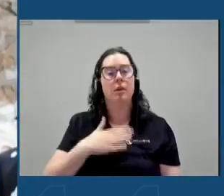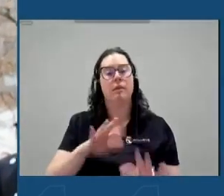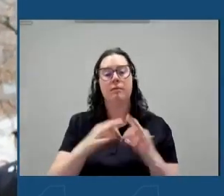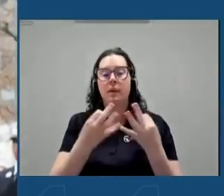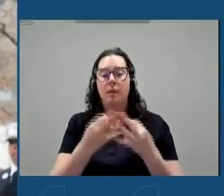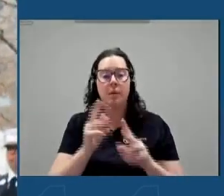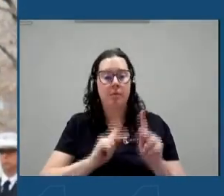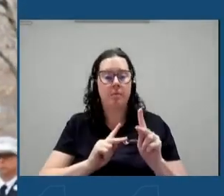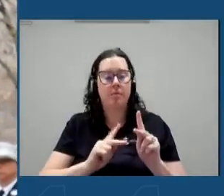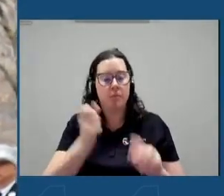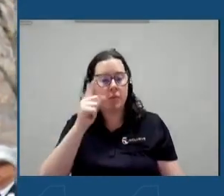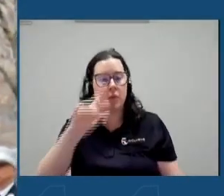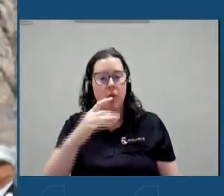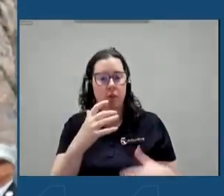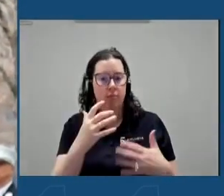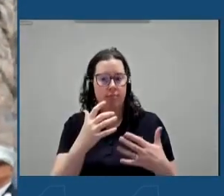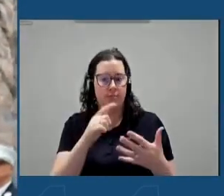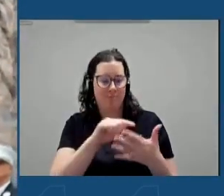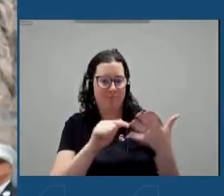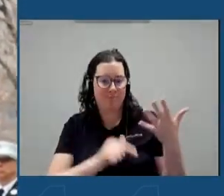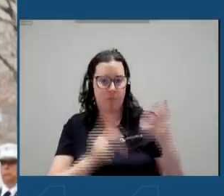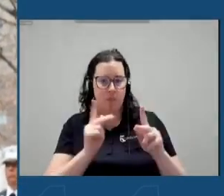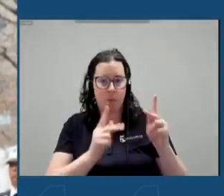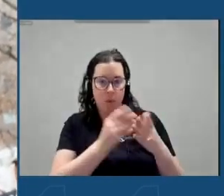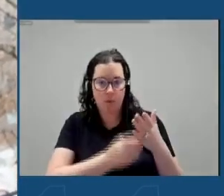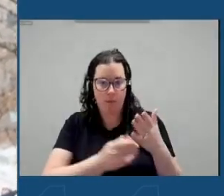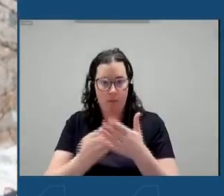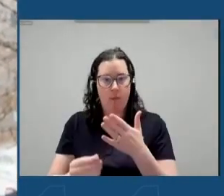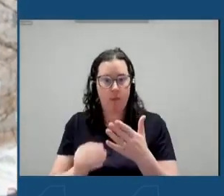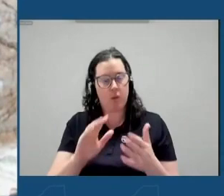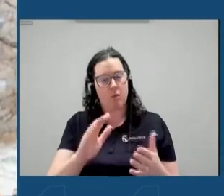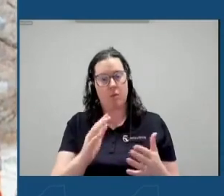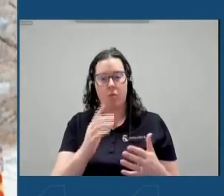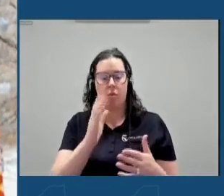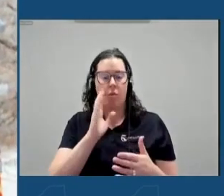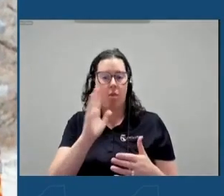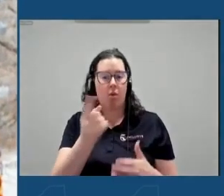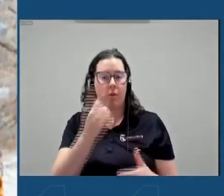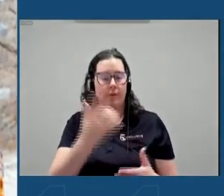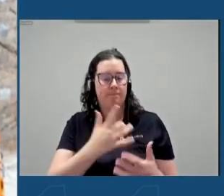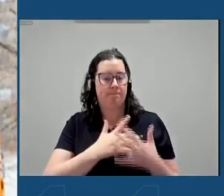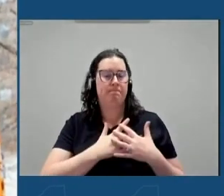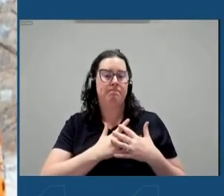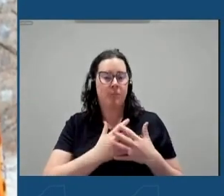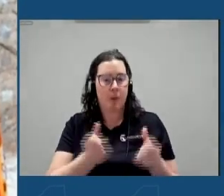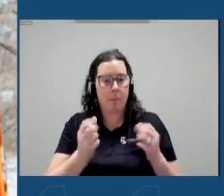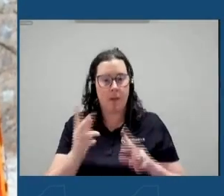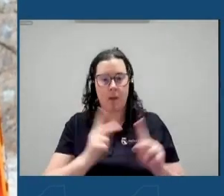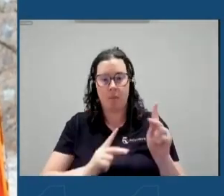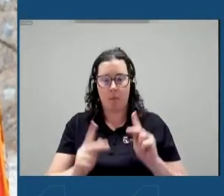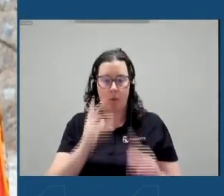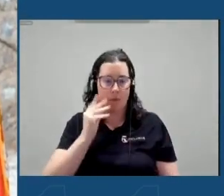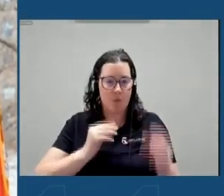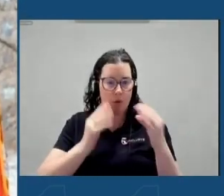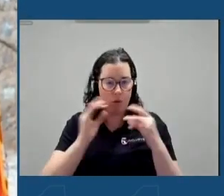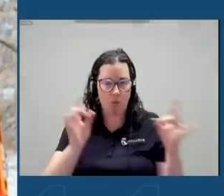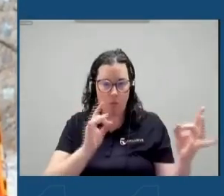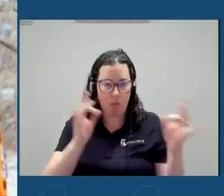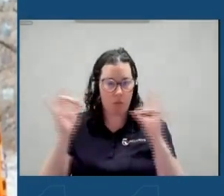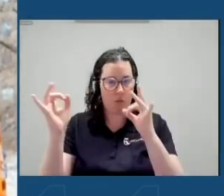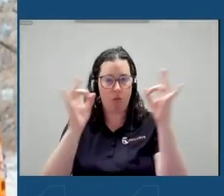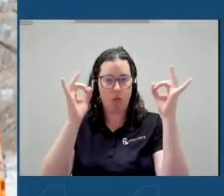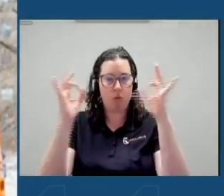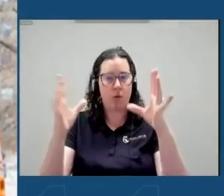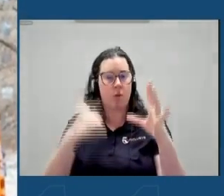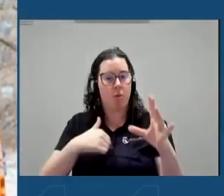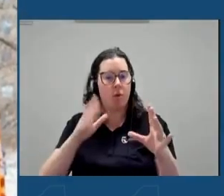hearts, as far too many that have experienced the devastation of terrorism and terror. We will continue to lift you